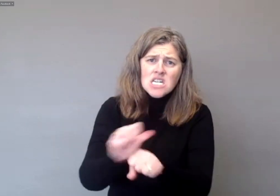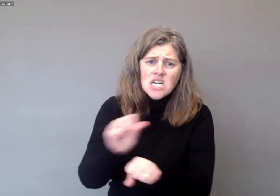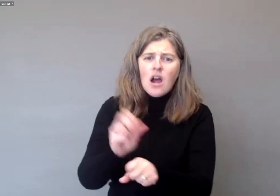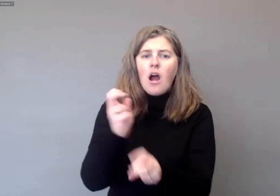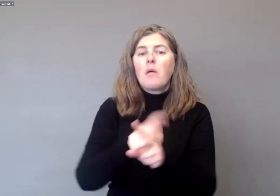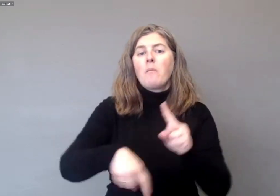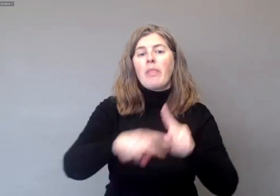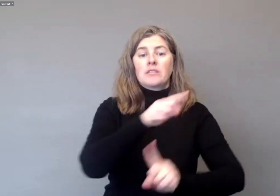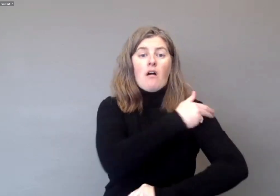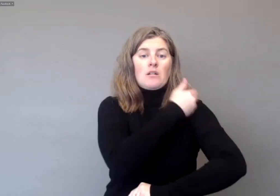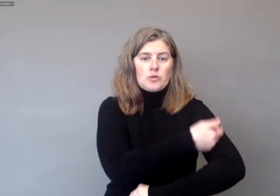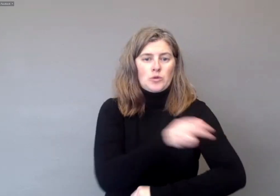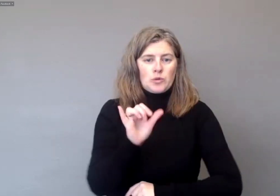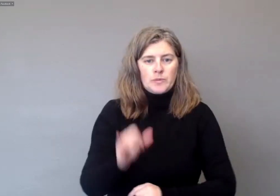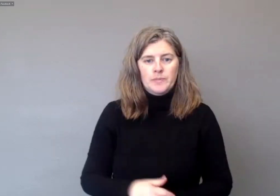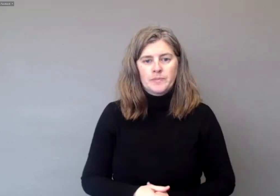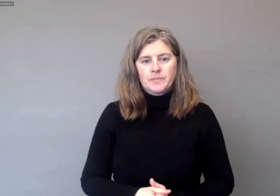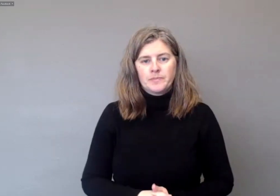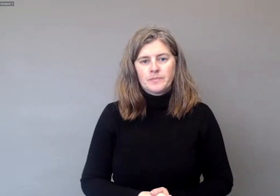state.